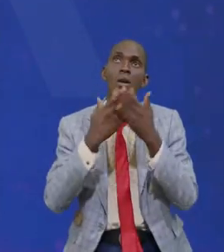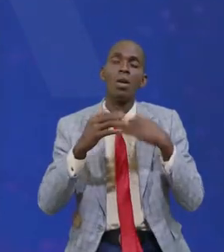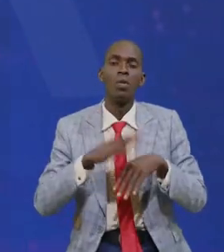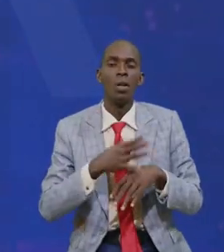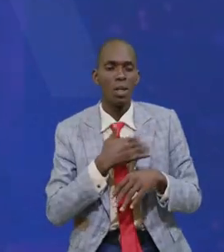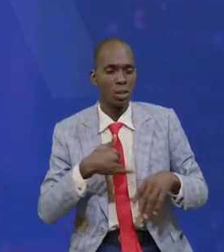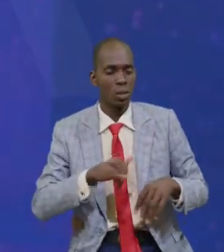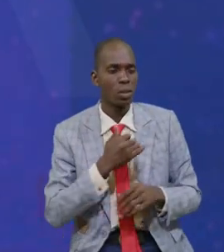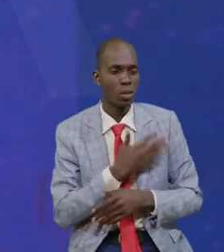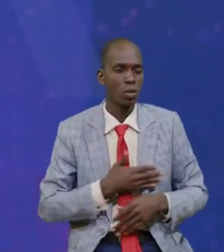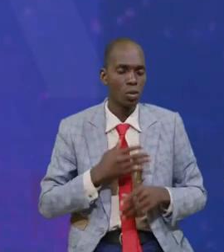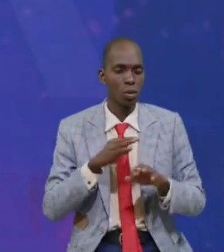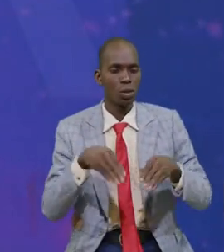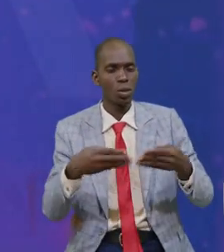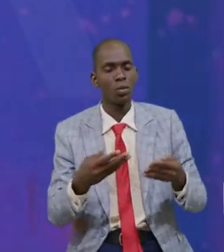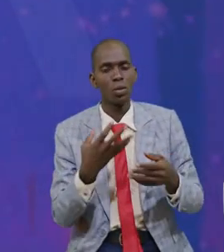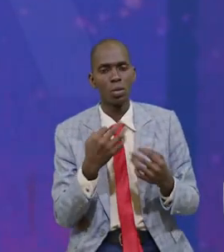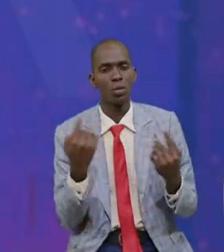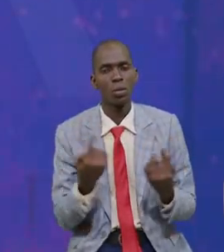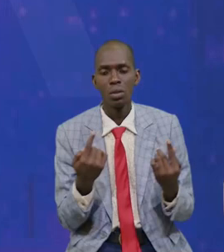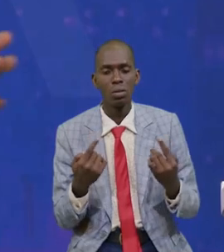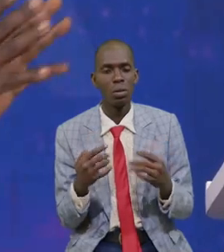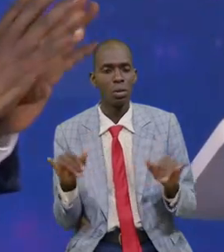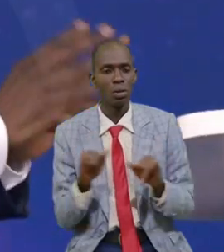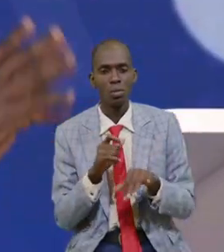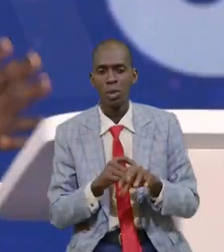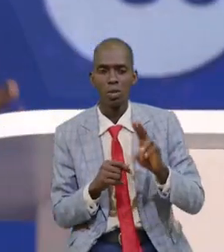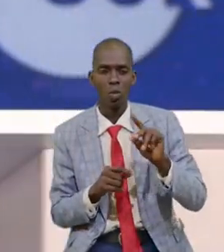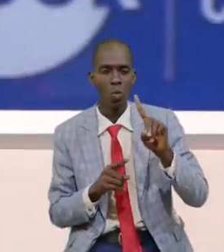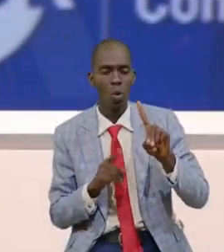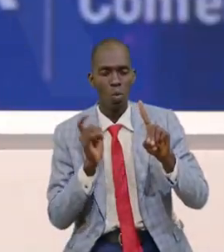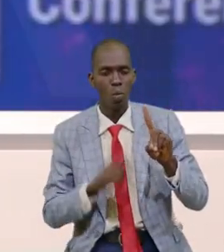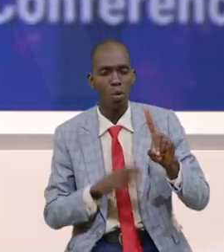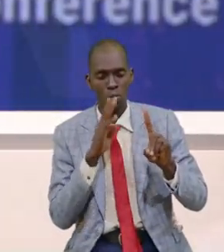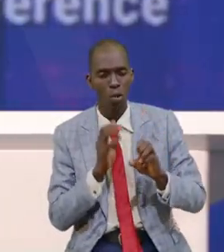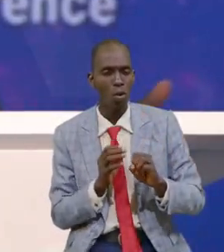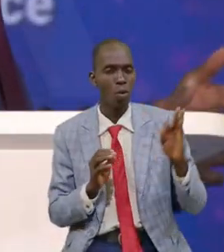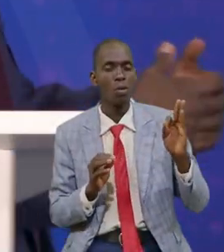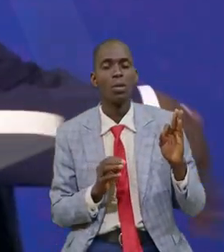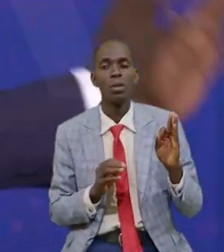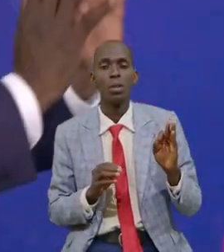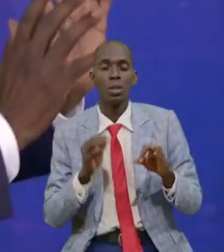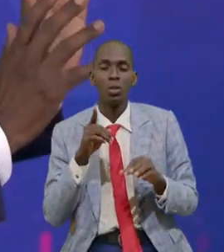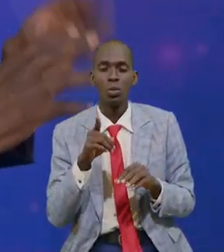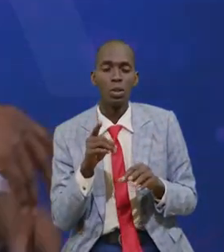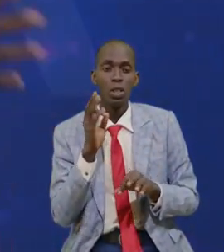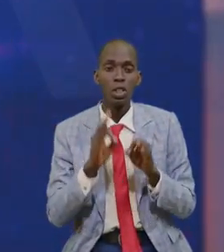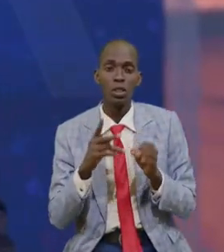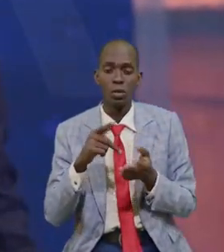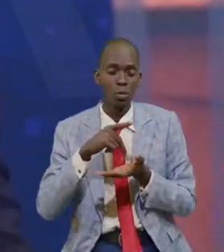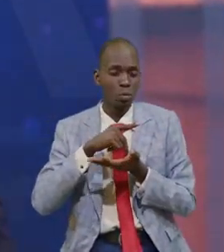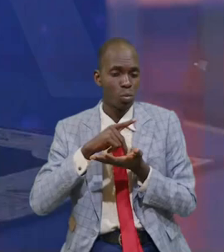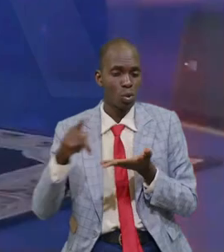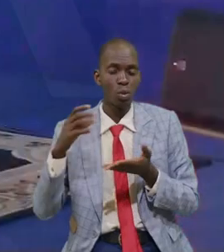the same time, one has to go. If the purity of the cross is rejected, then